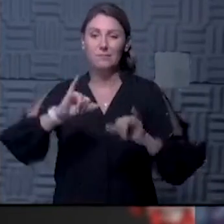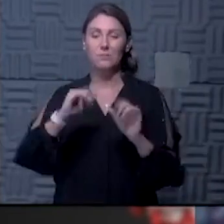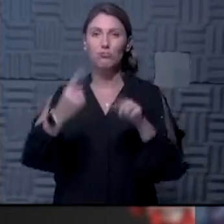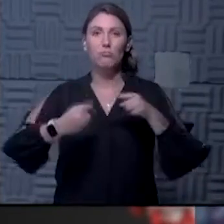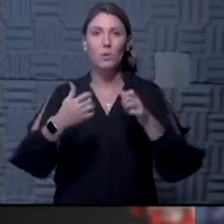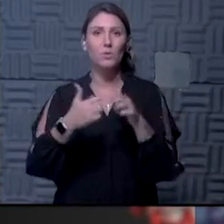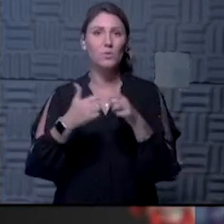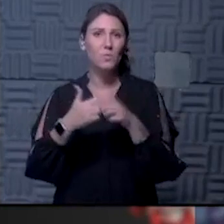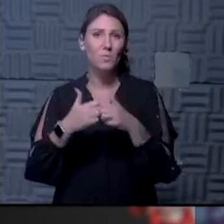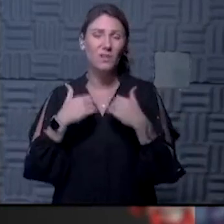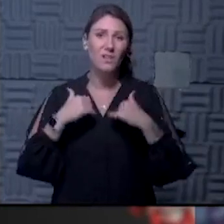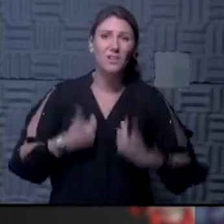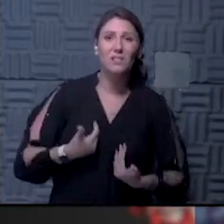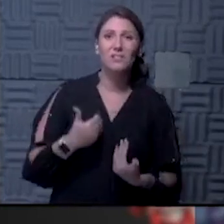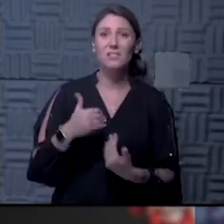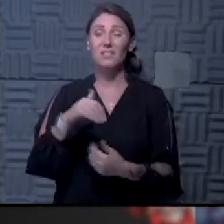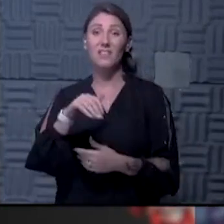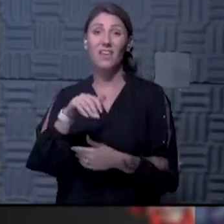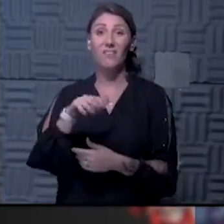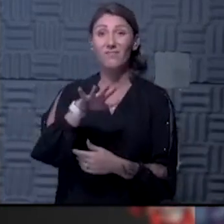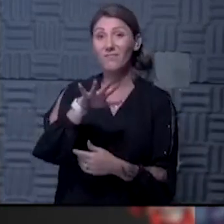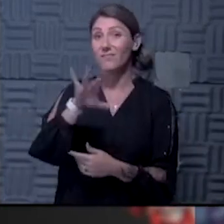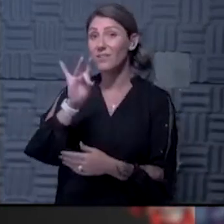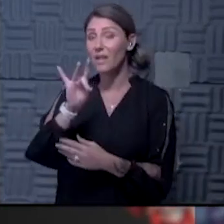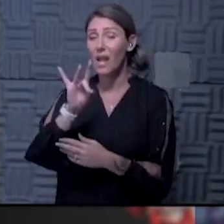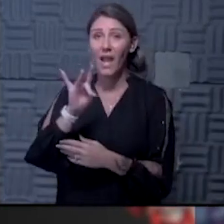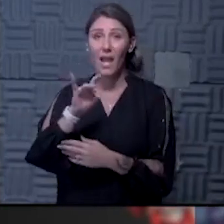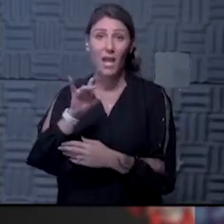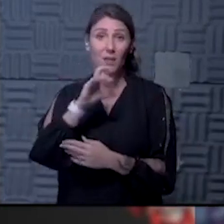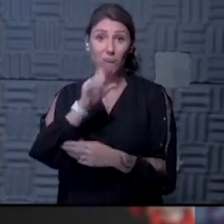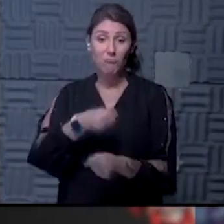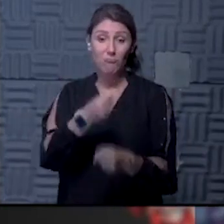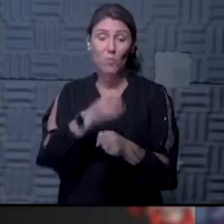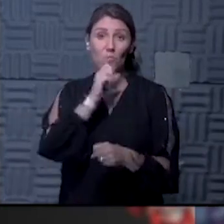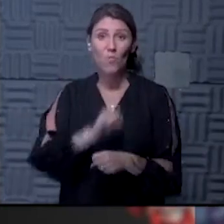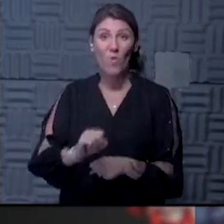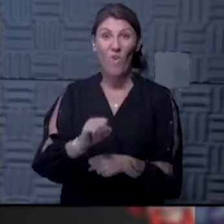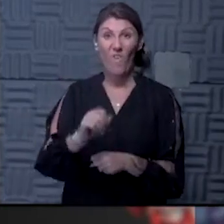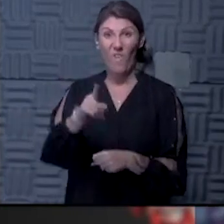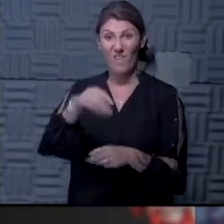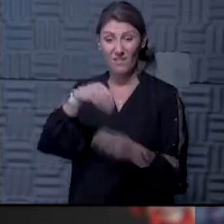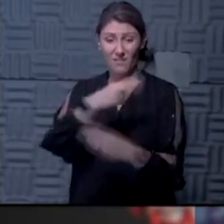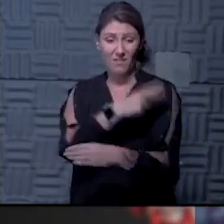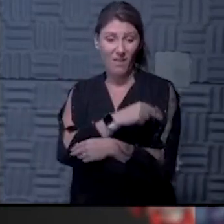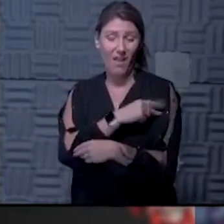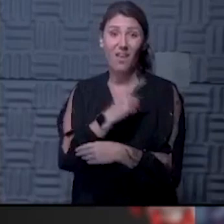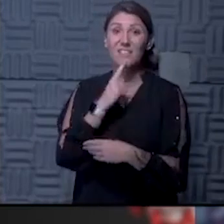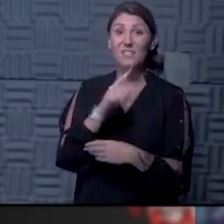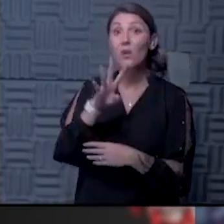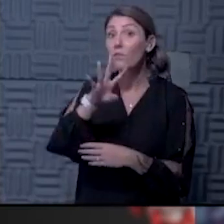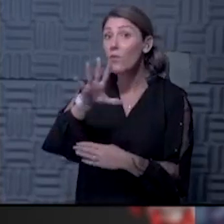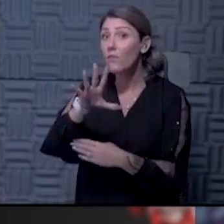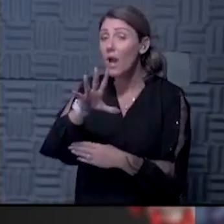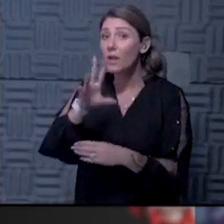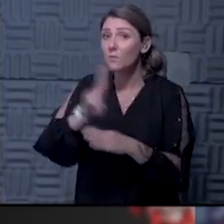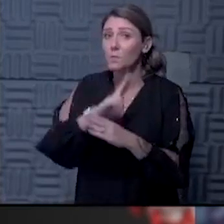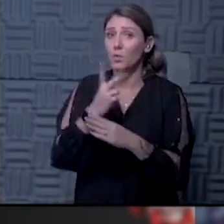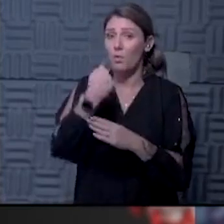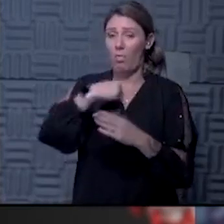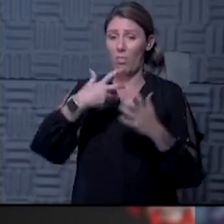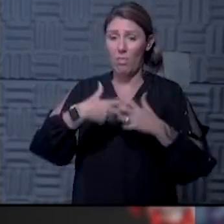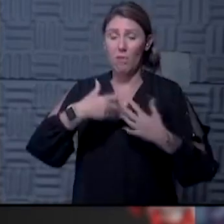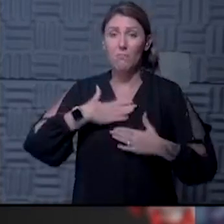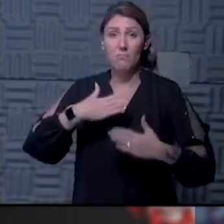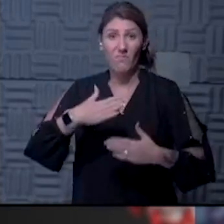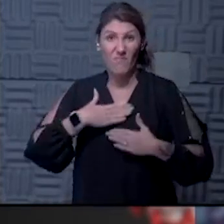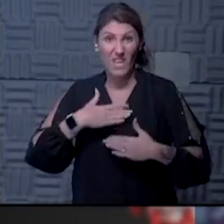symptoms. 58-year-old Lynn joins us after 64 days in the hospital, 45 of those on a ventilator, 14 days in